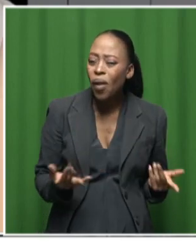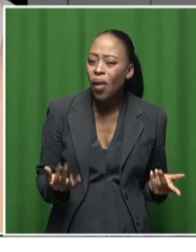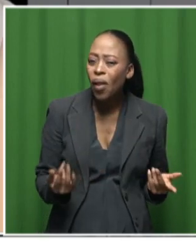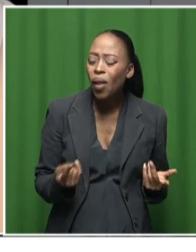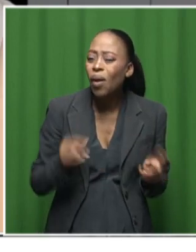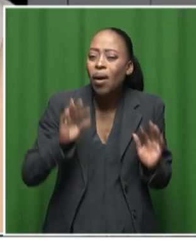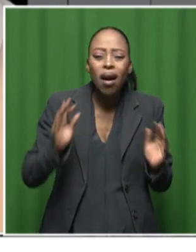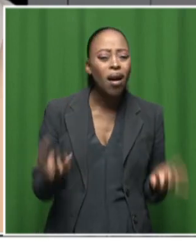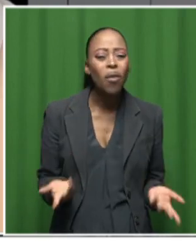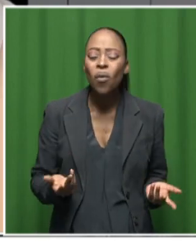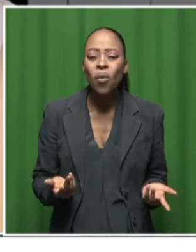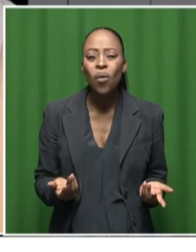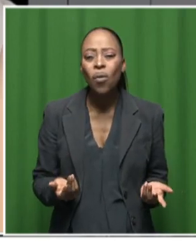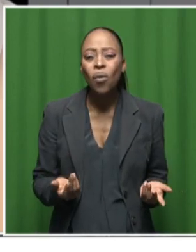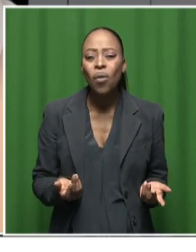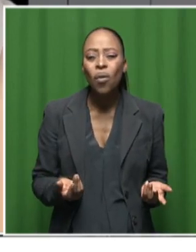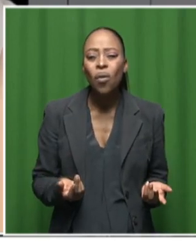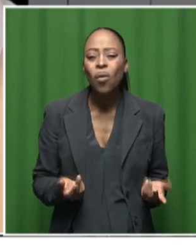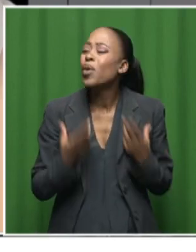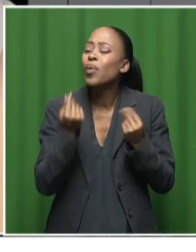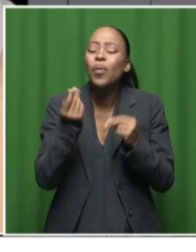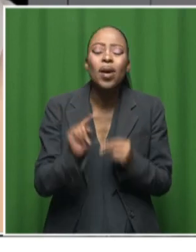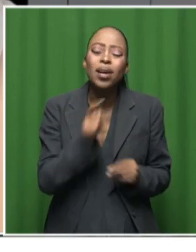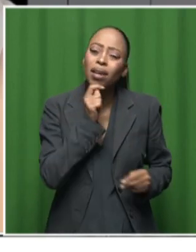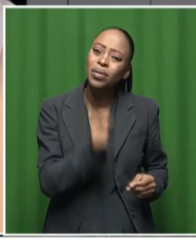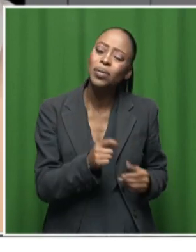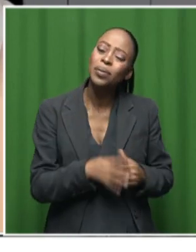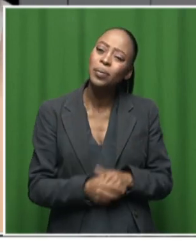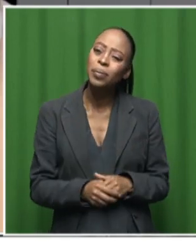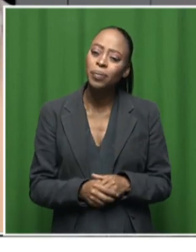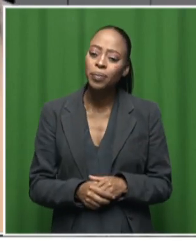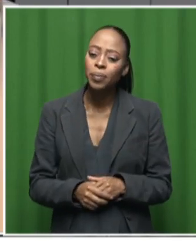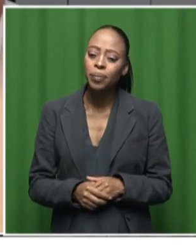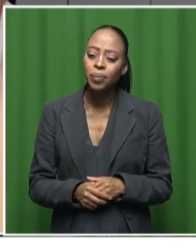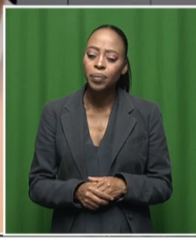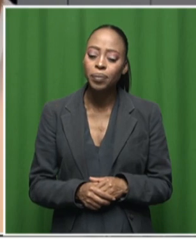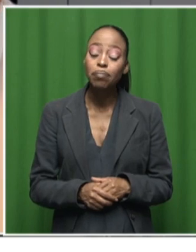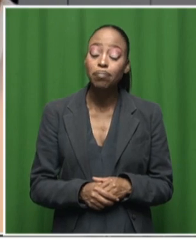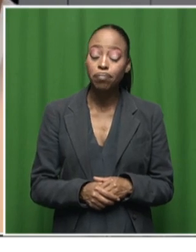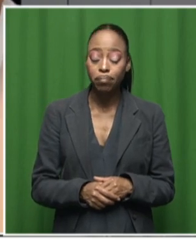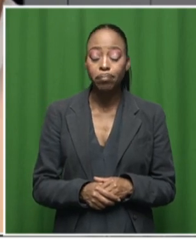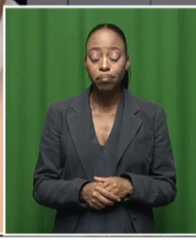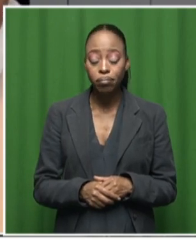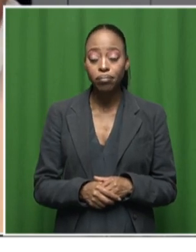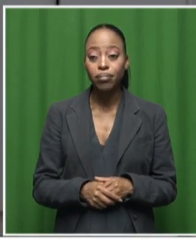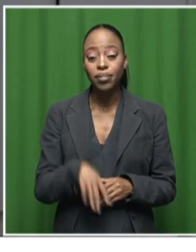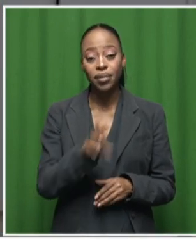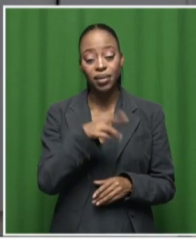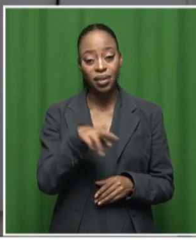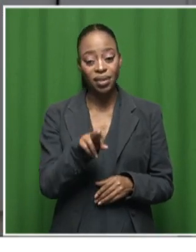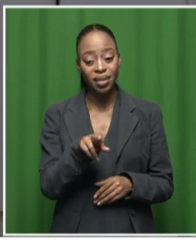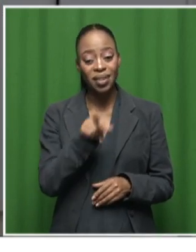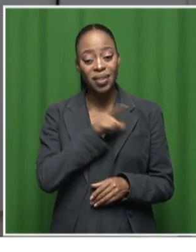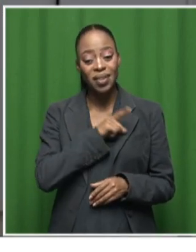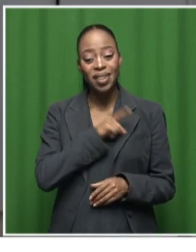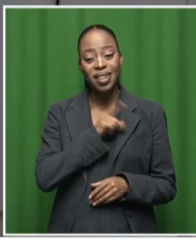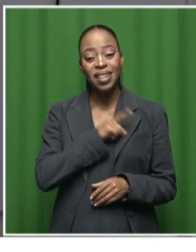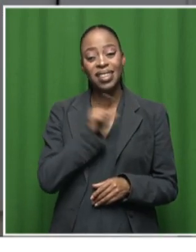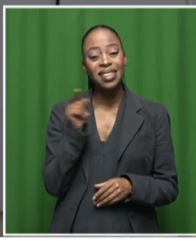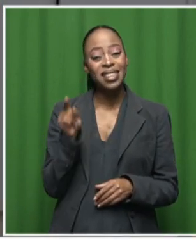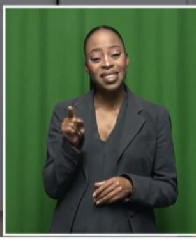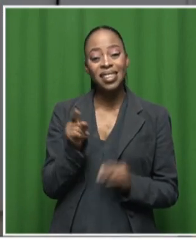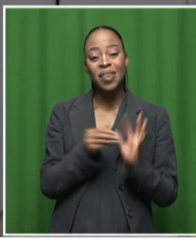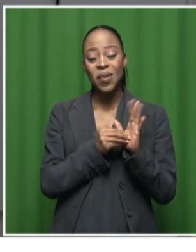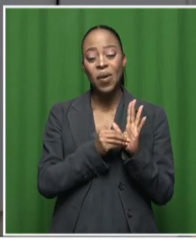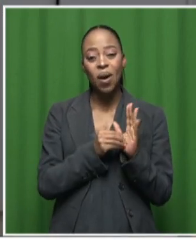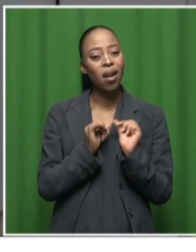this. What are we doing? Well, you're absolutely right. I mean, I think coal-fired power stations are going to be with us for